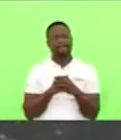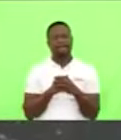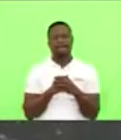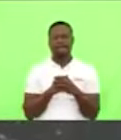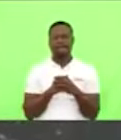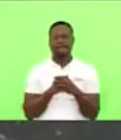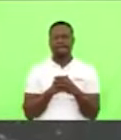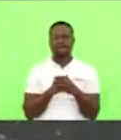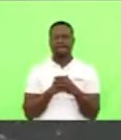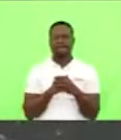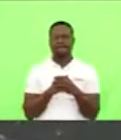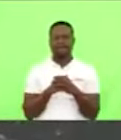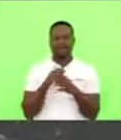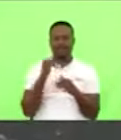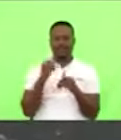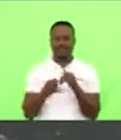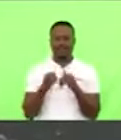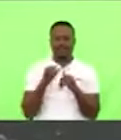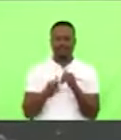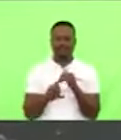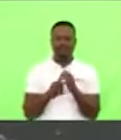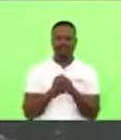The very last one, if you have.